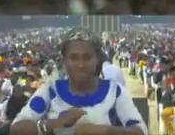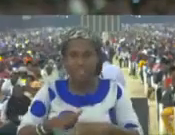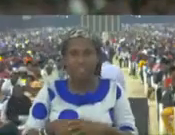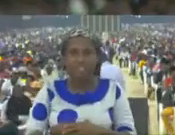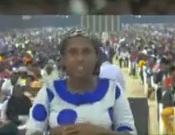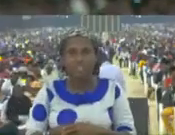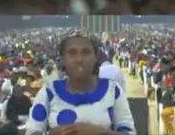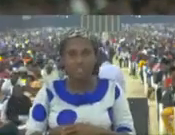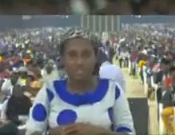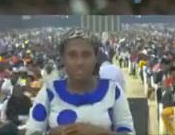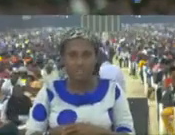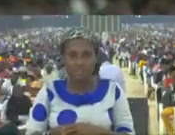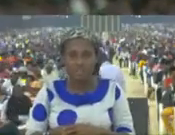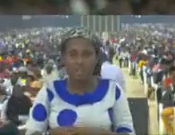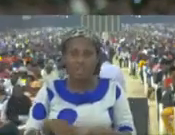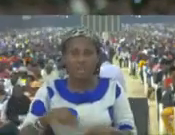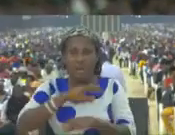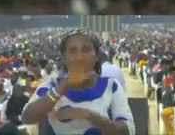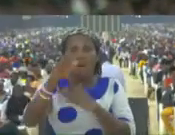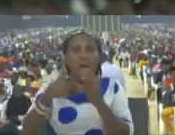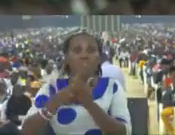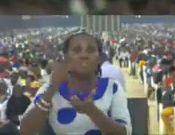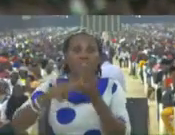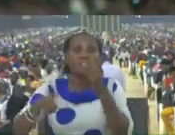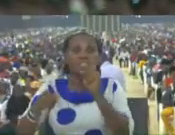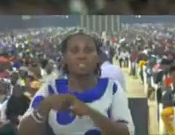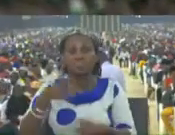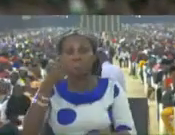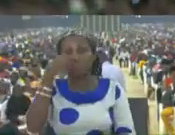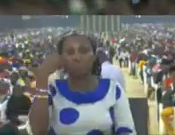All friends had forsaken him.